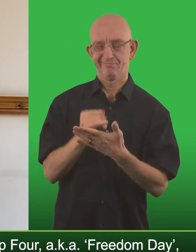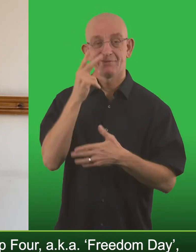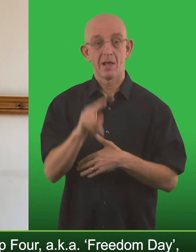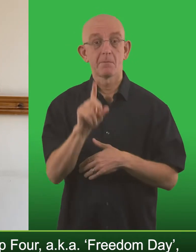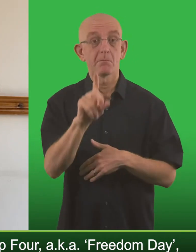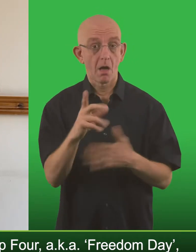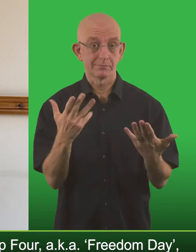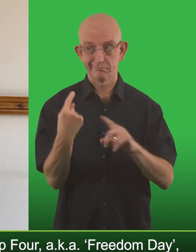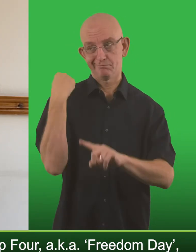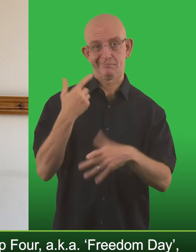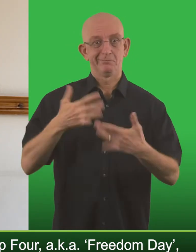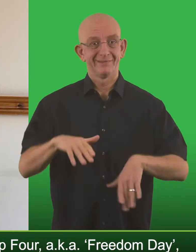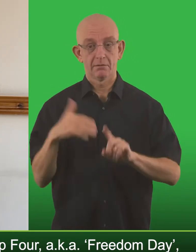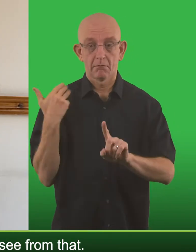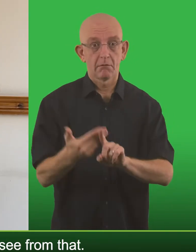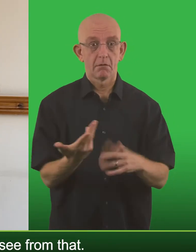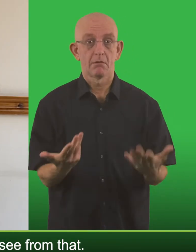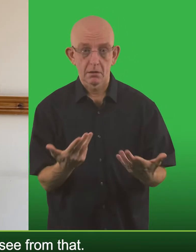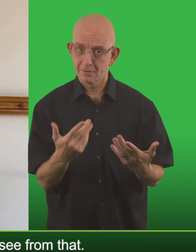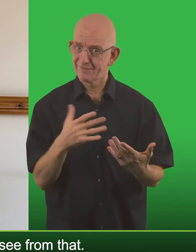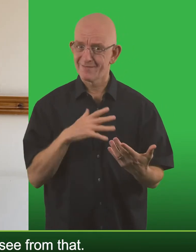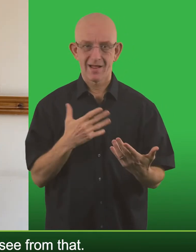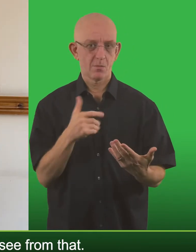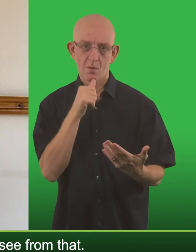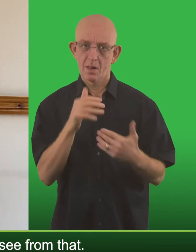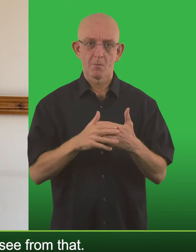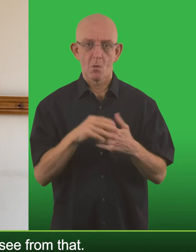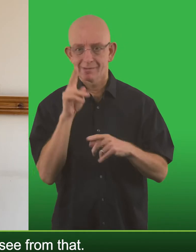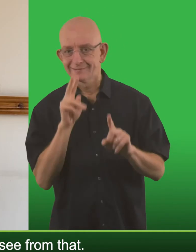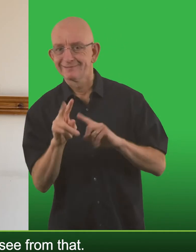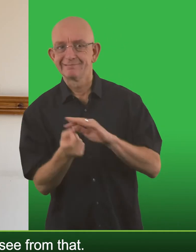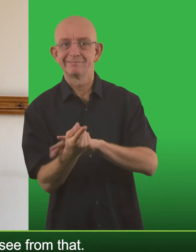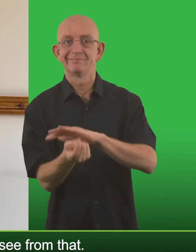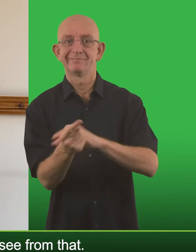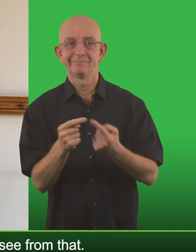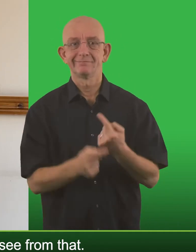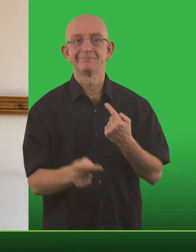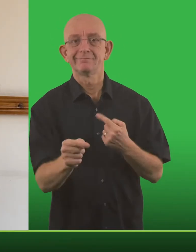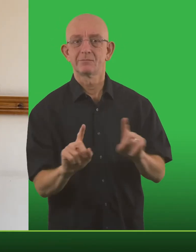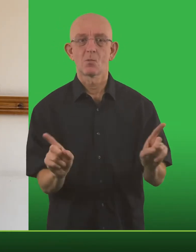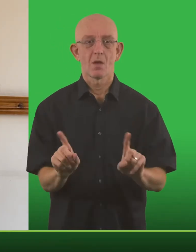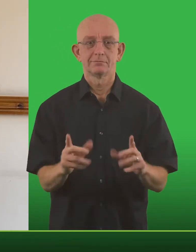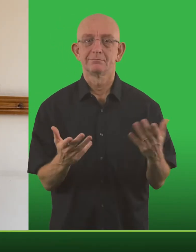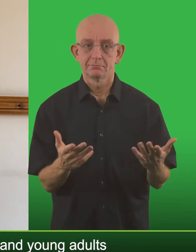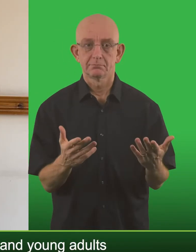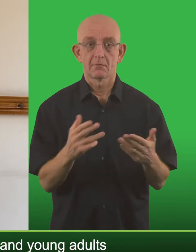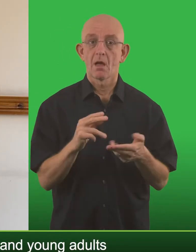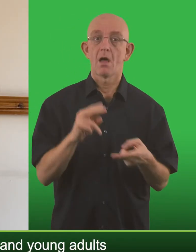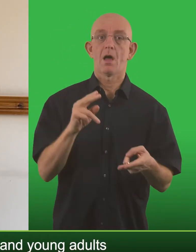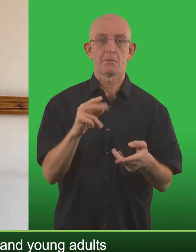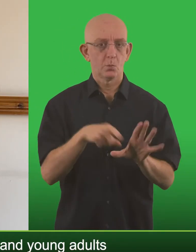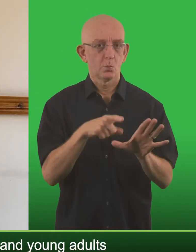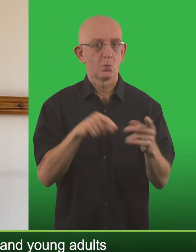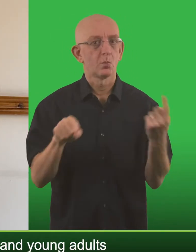very badly named, but there it was. I think there'll still be more to see from that. The